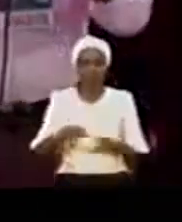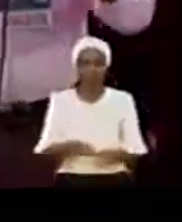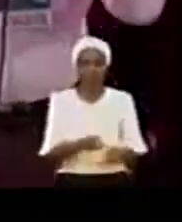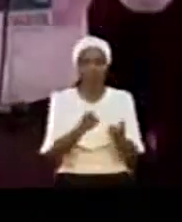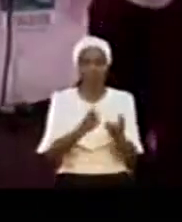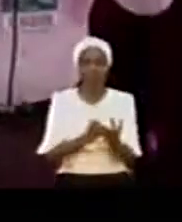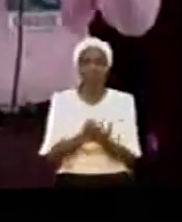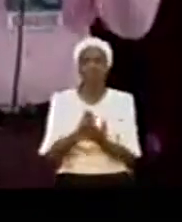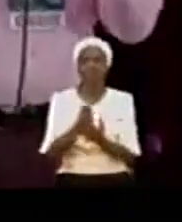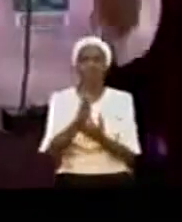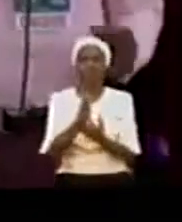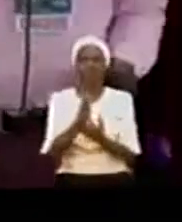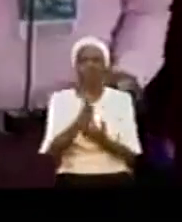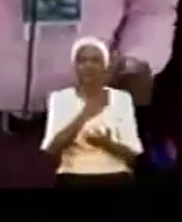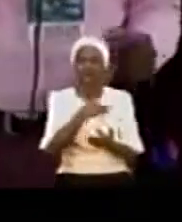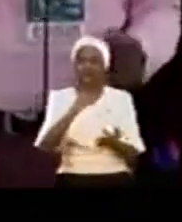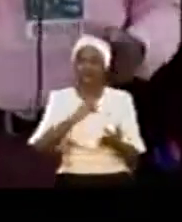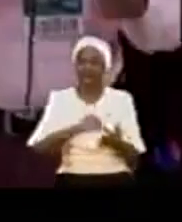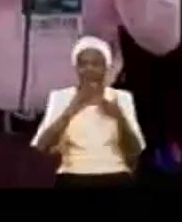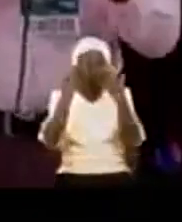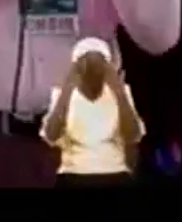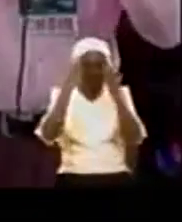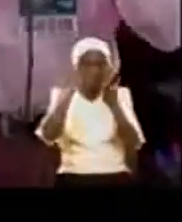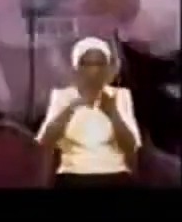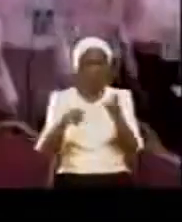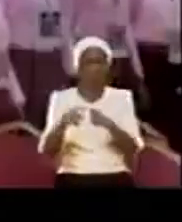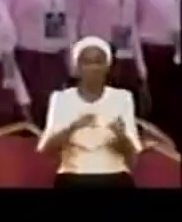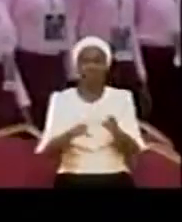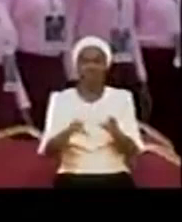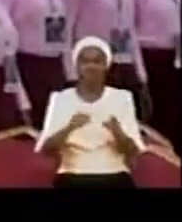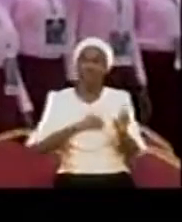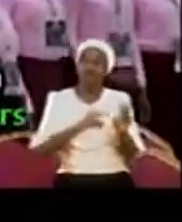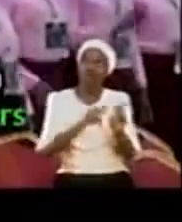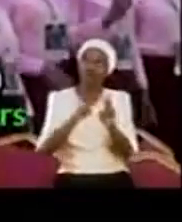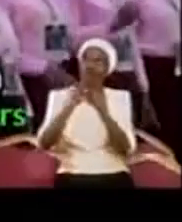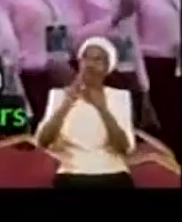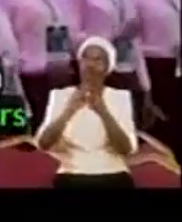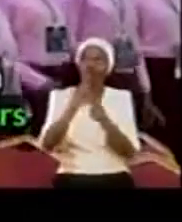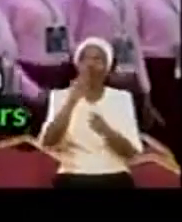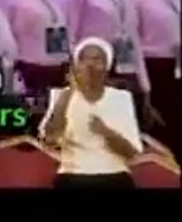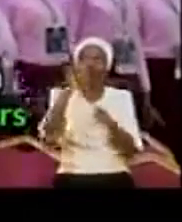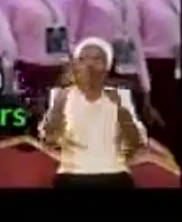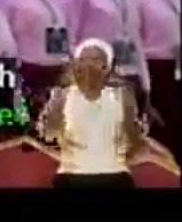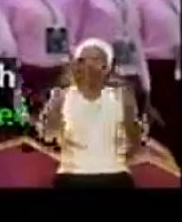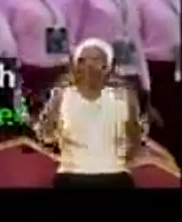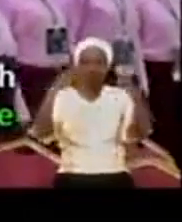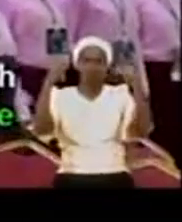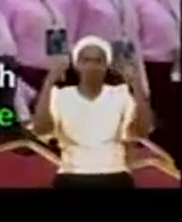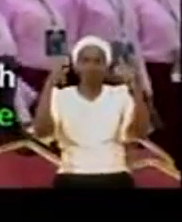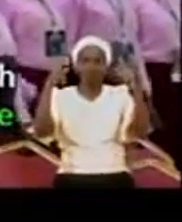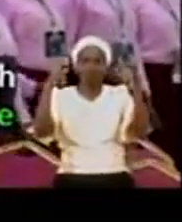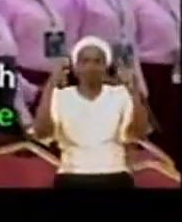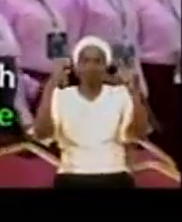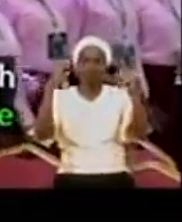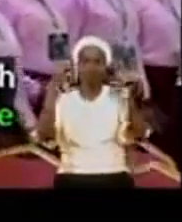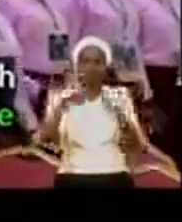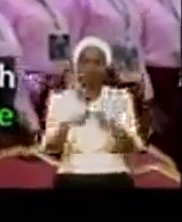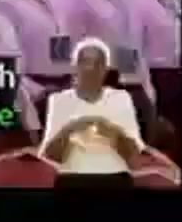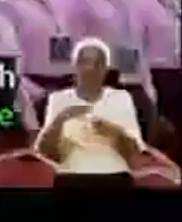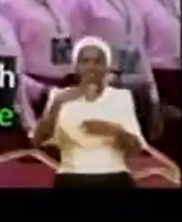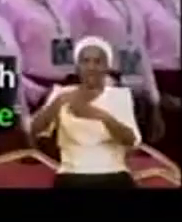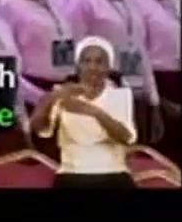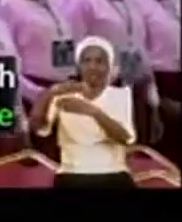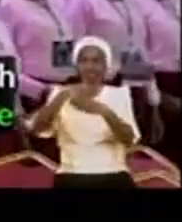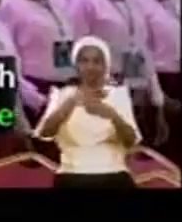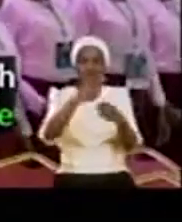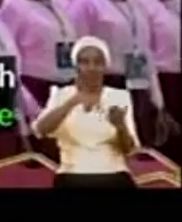you, breakthrough. The walls fall down when I shout through, and strongholds break